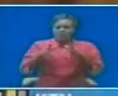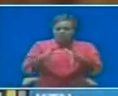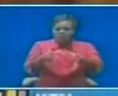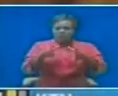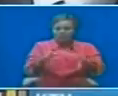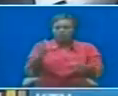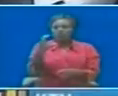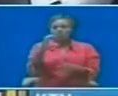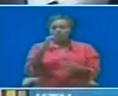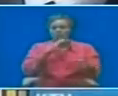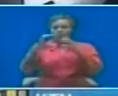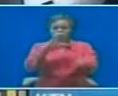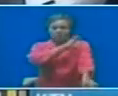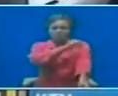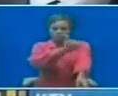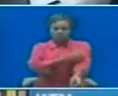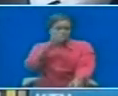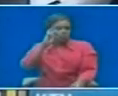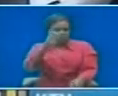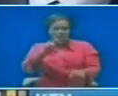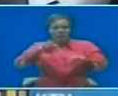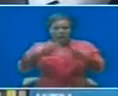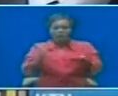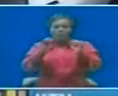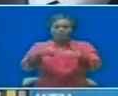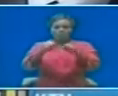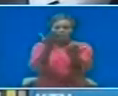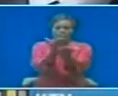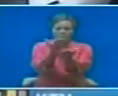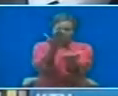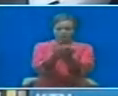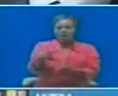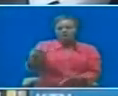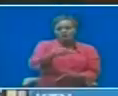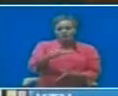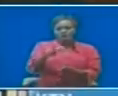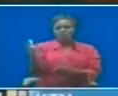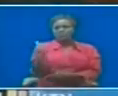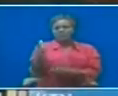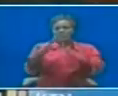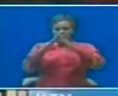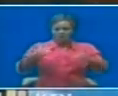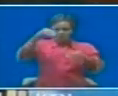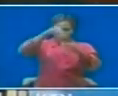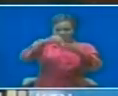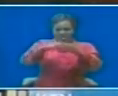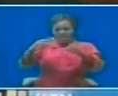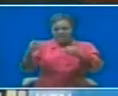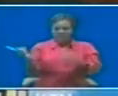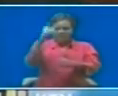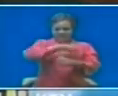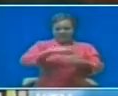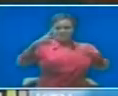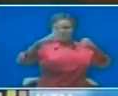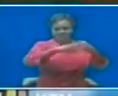Communications Authority to relook at signal distribution applications by local media houses. Within 90 days